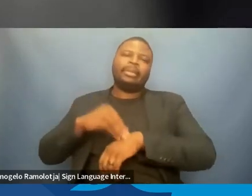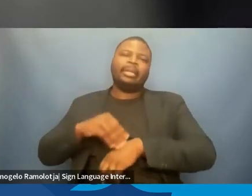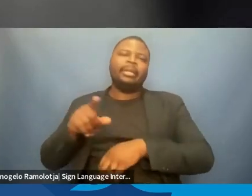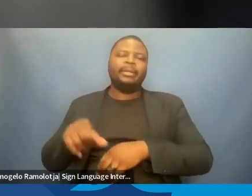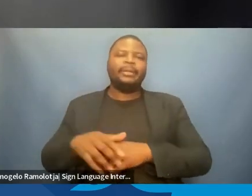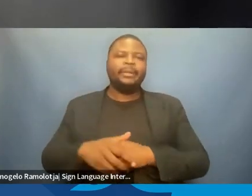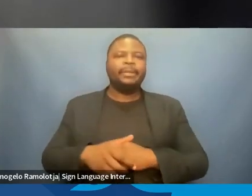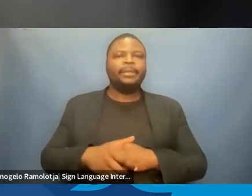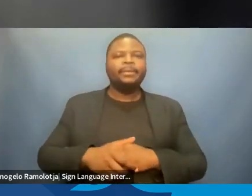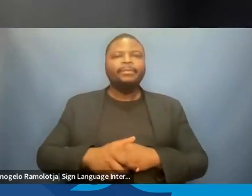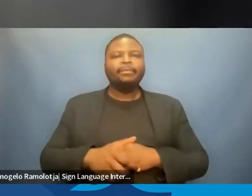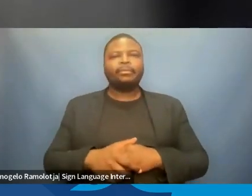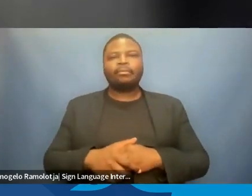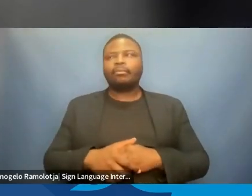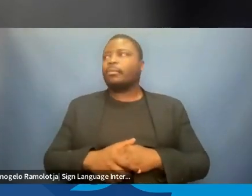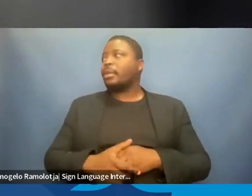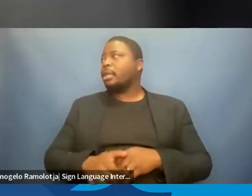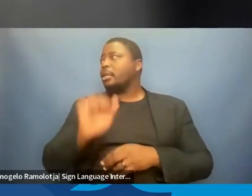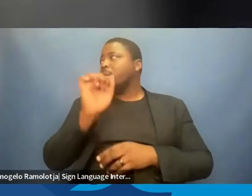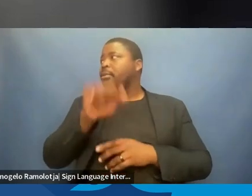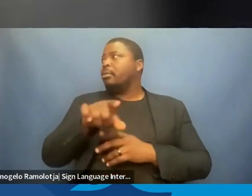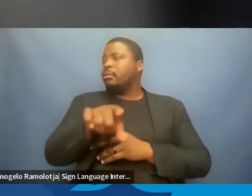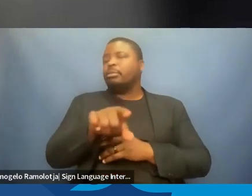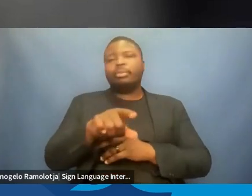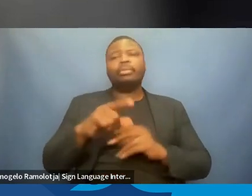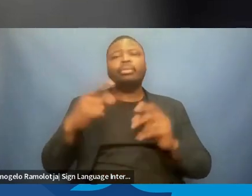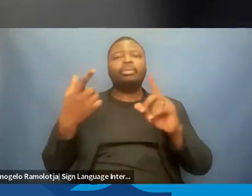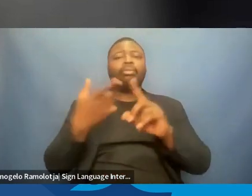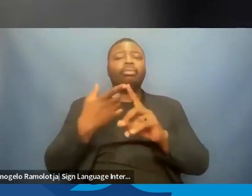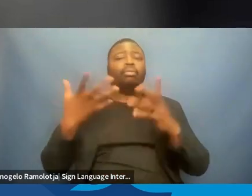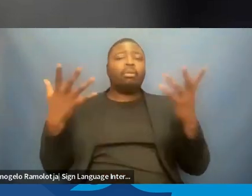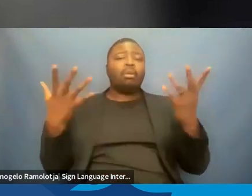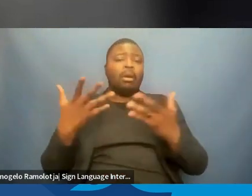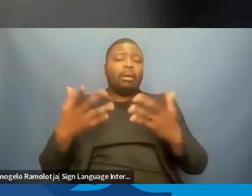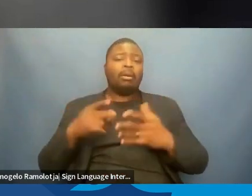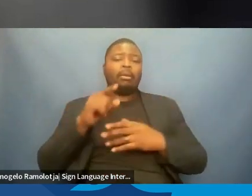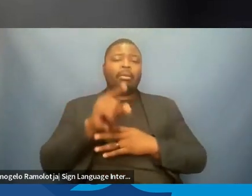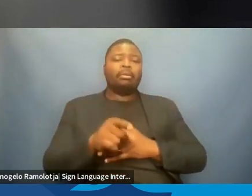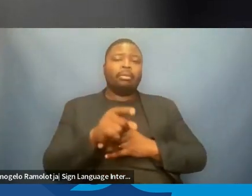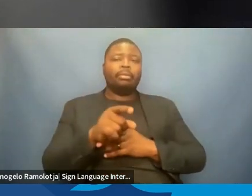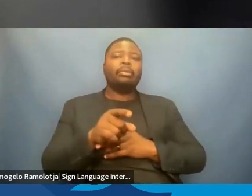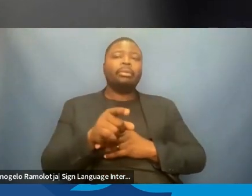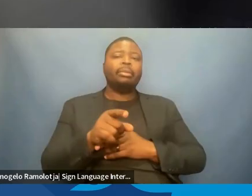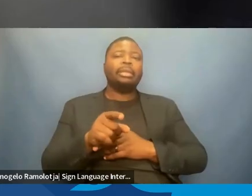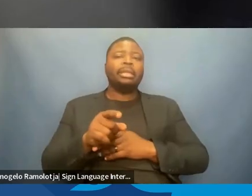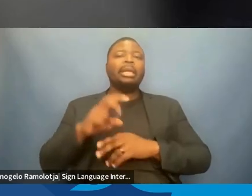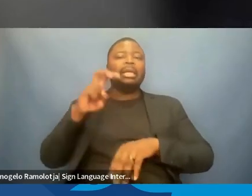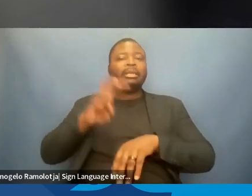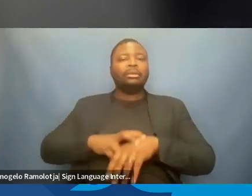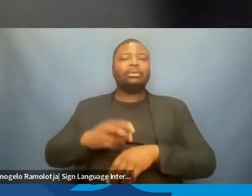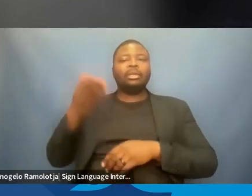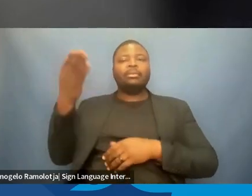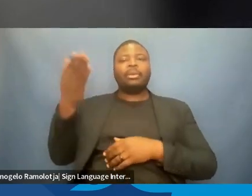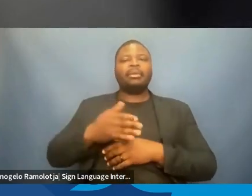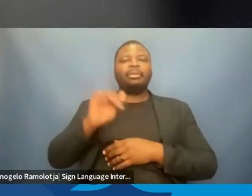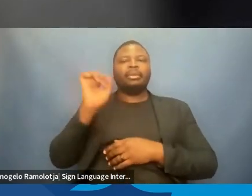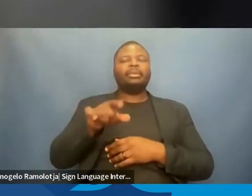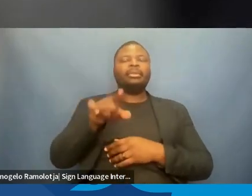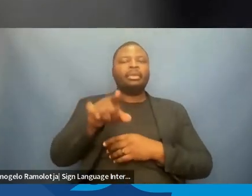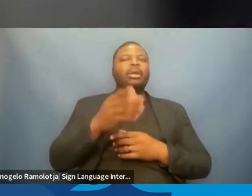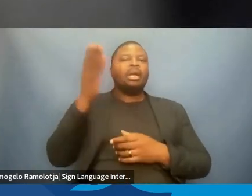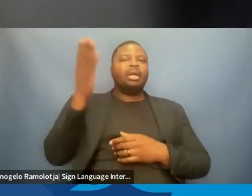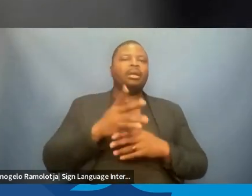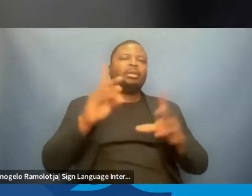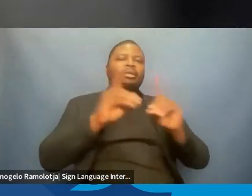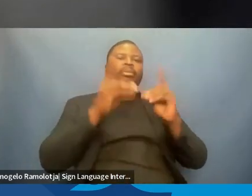this evaluation has provided a good platform to allow Department of Health, healthcare professionals